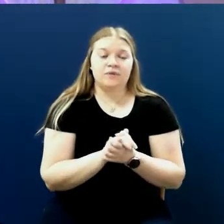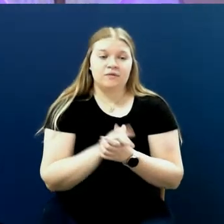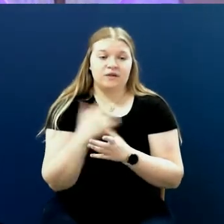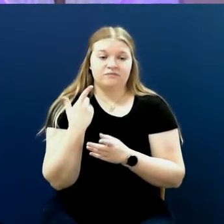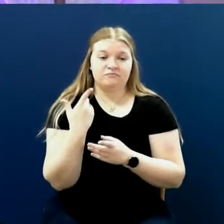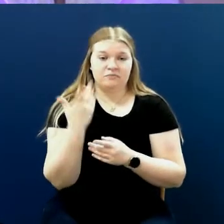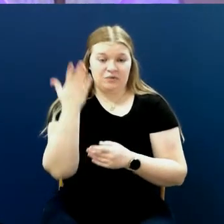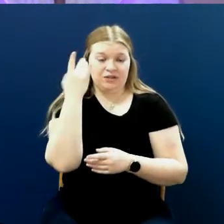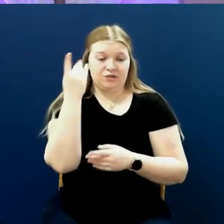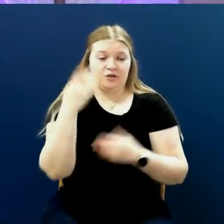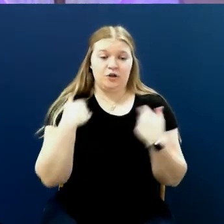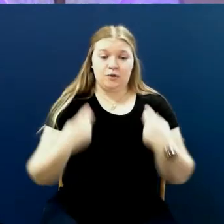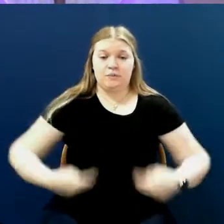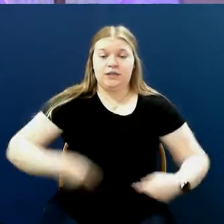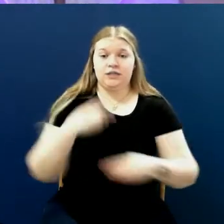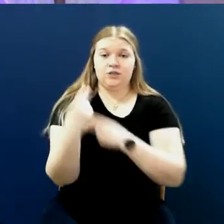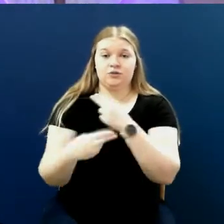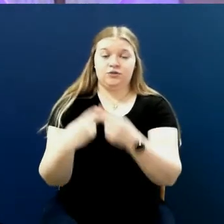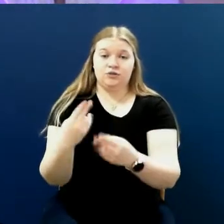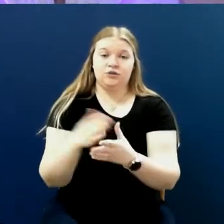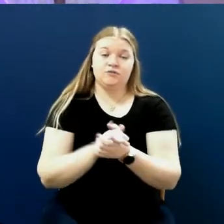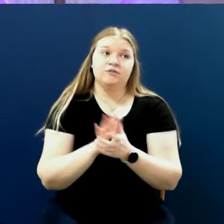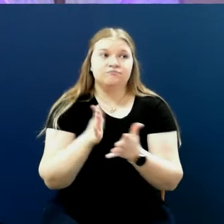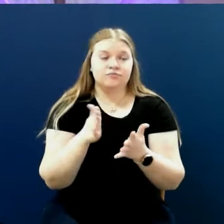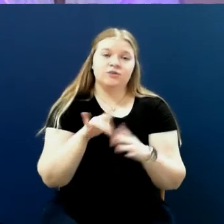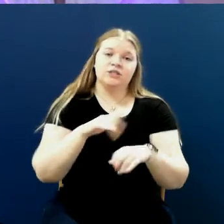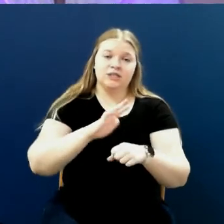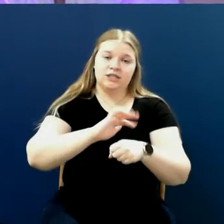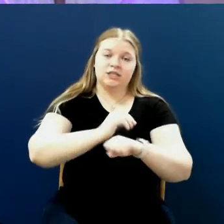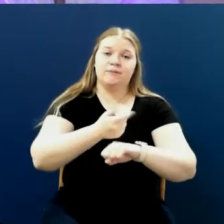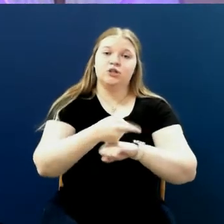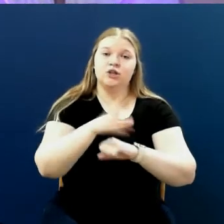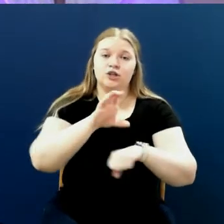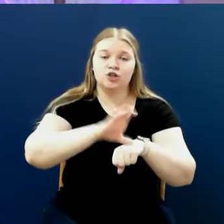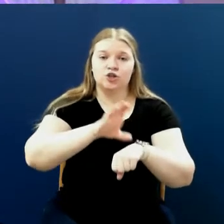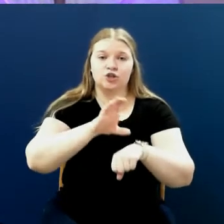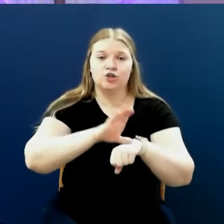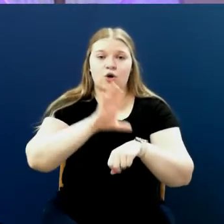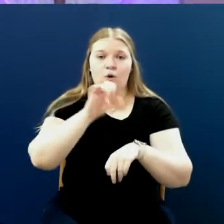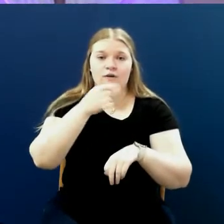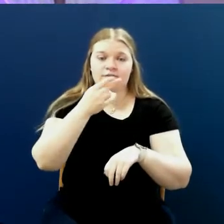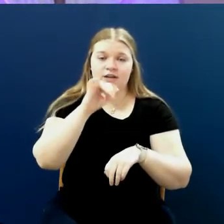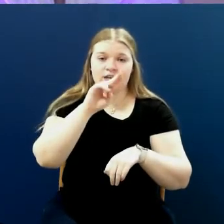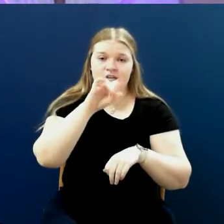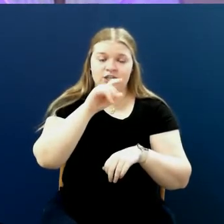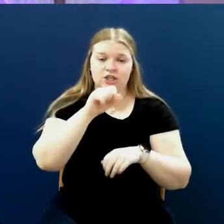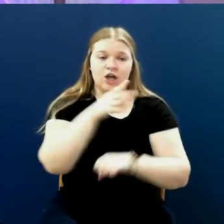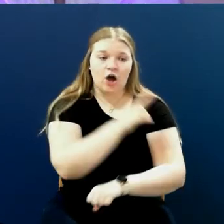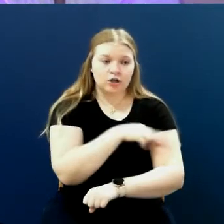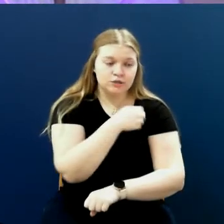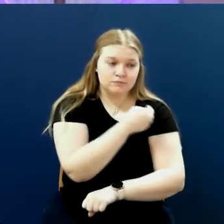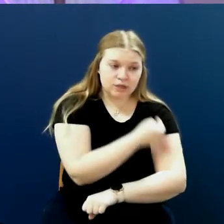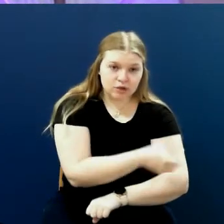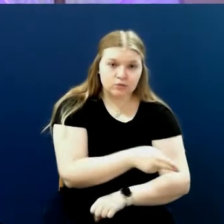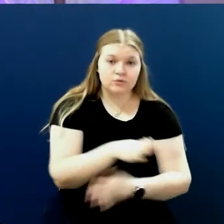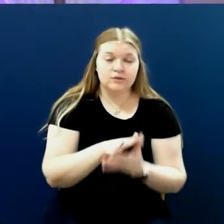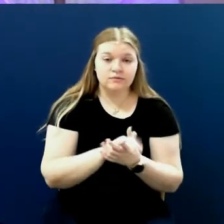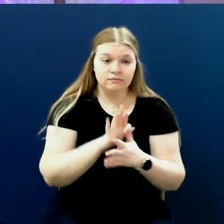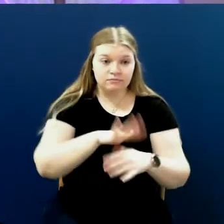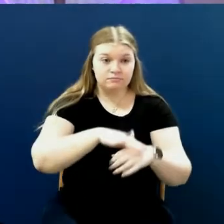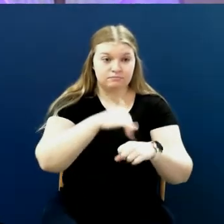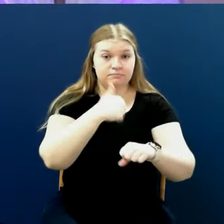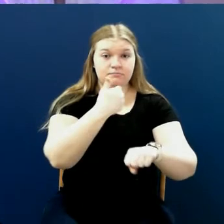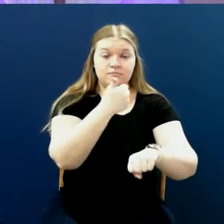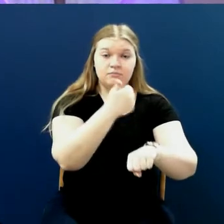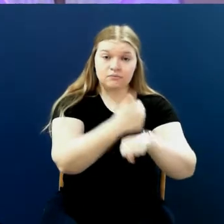history? Well, since the establishment of the church, let's put it that way. Orphanages, hospitals have been